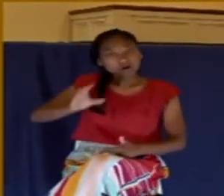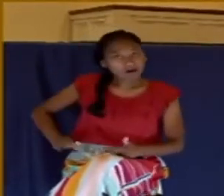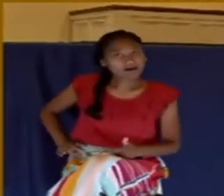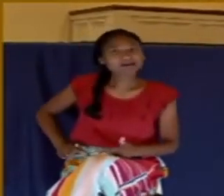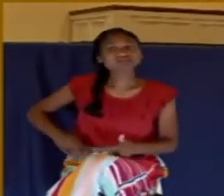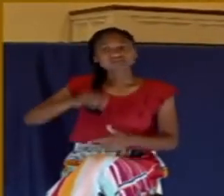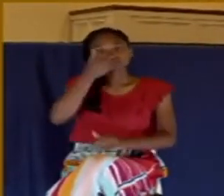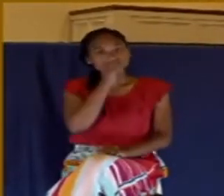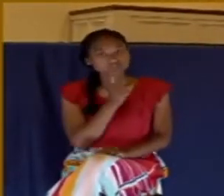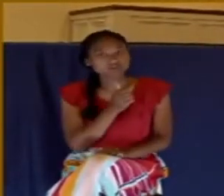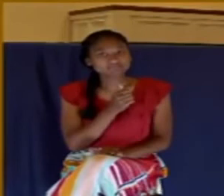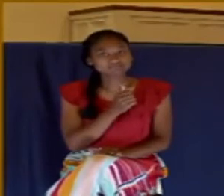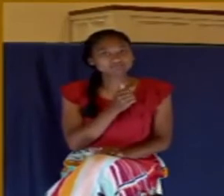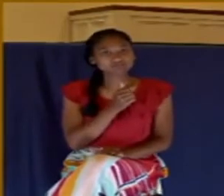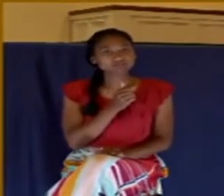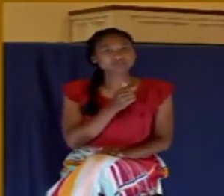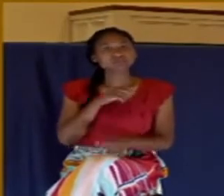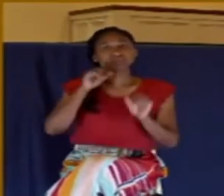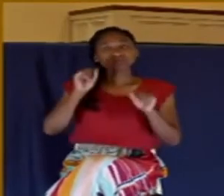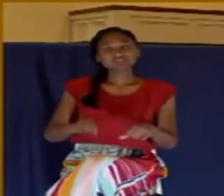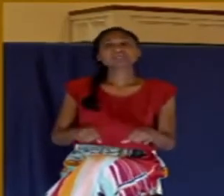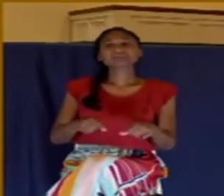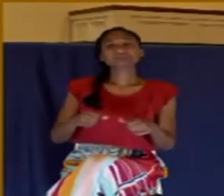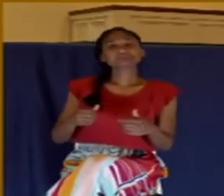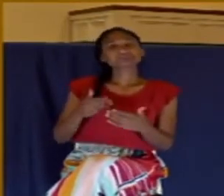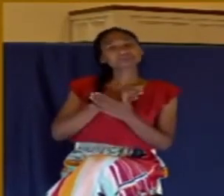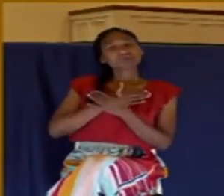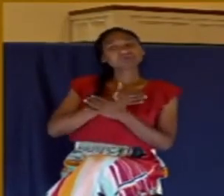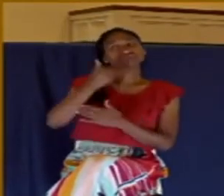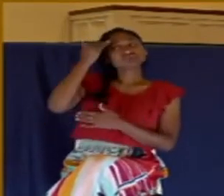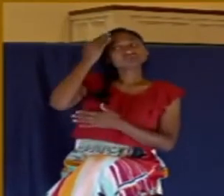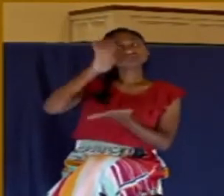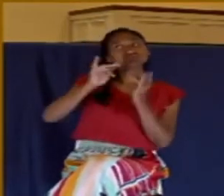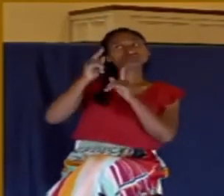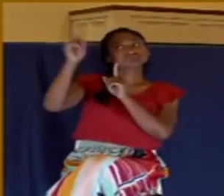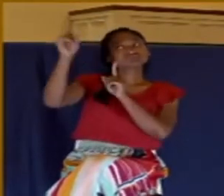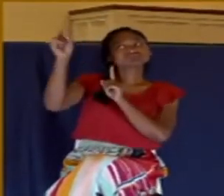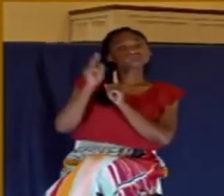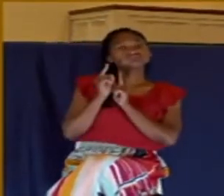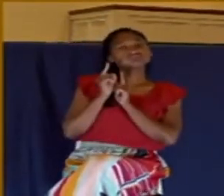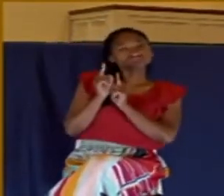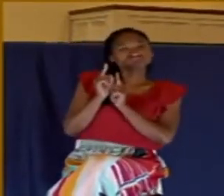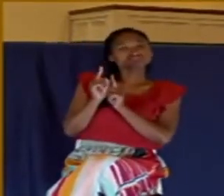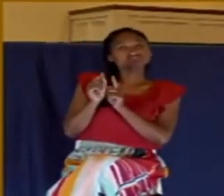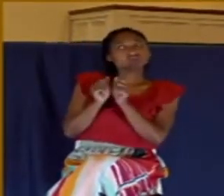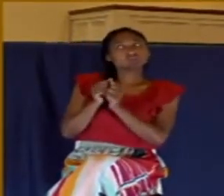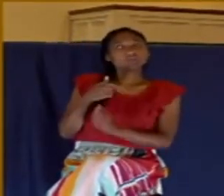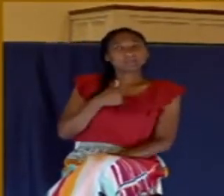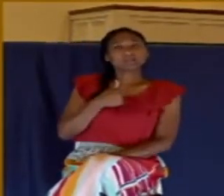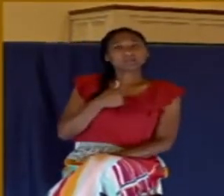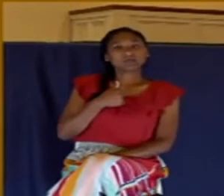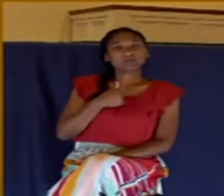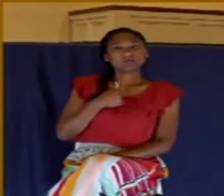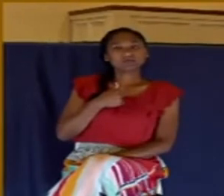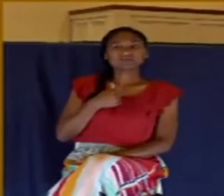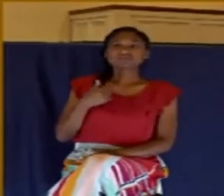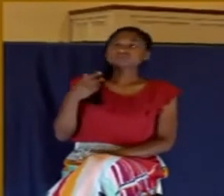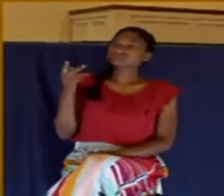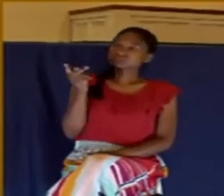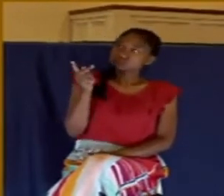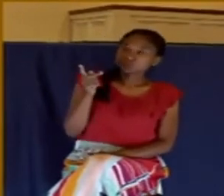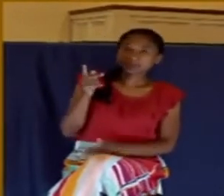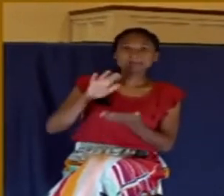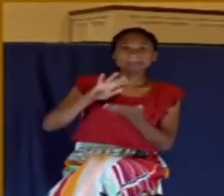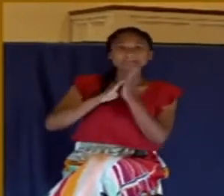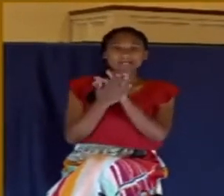through suffering, well, you can rest assured Jesus is right there with you. There's a wonderful partnership. You become partakers